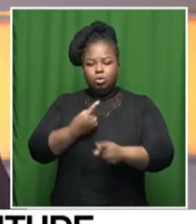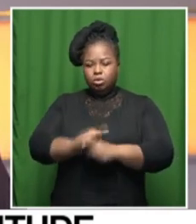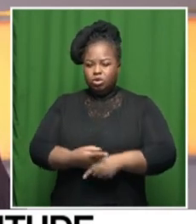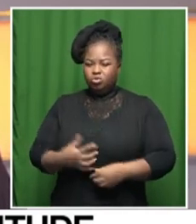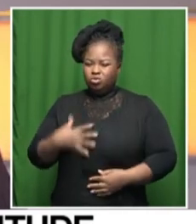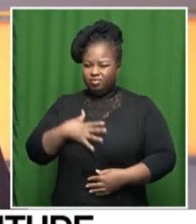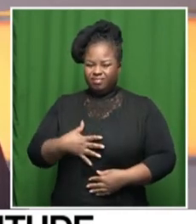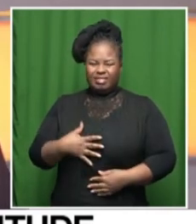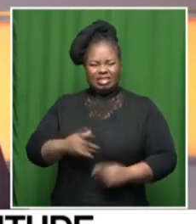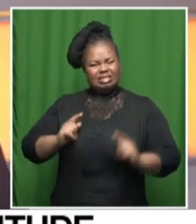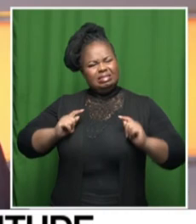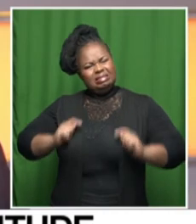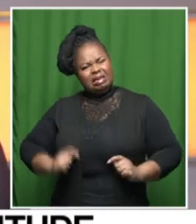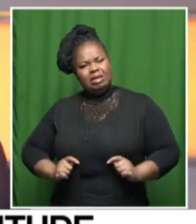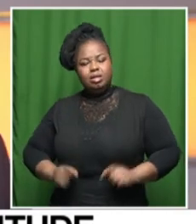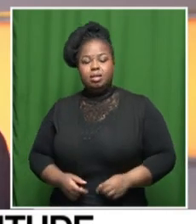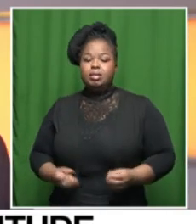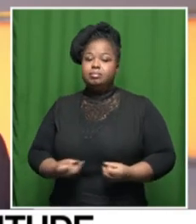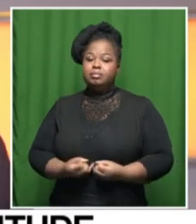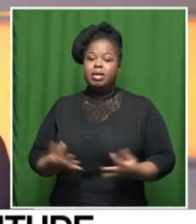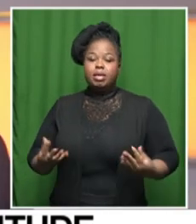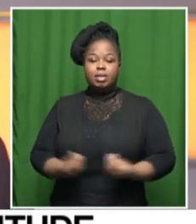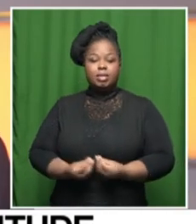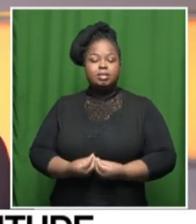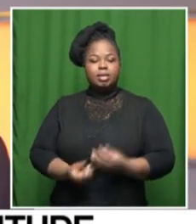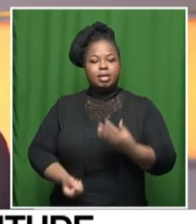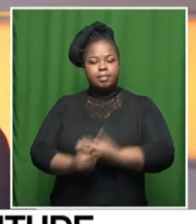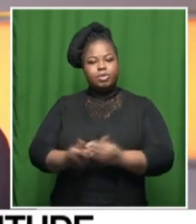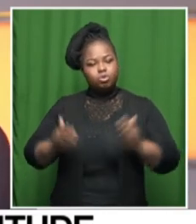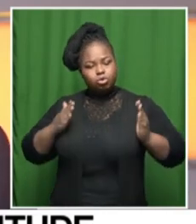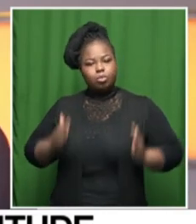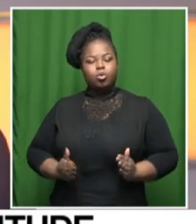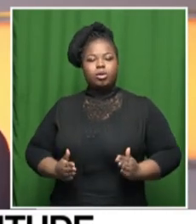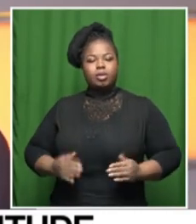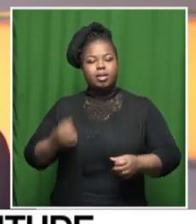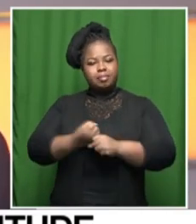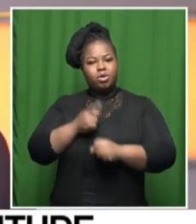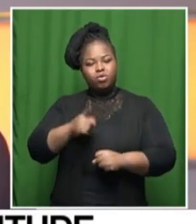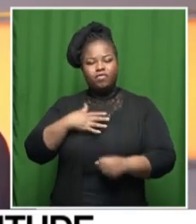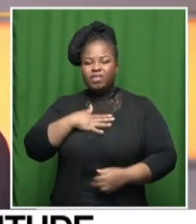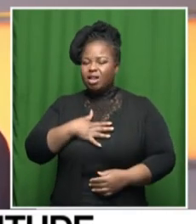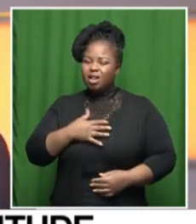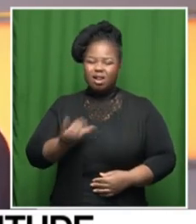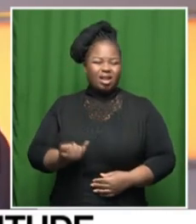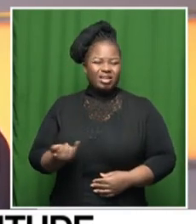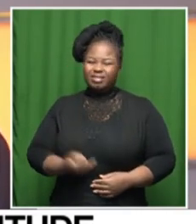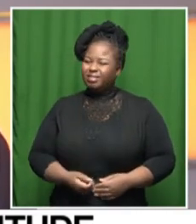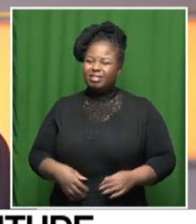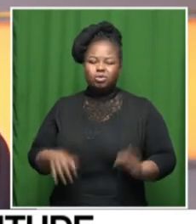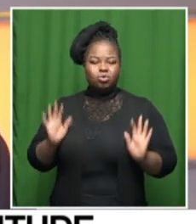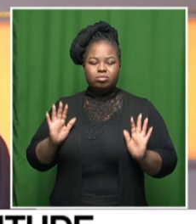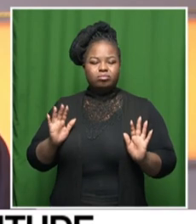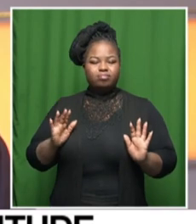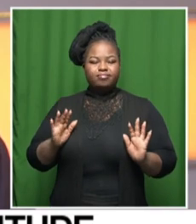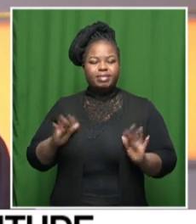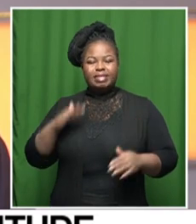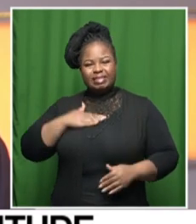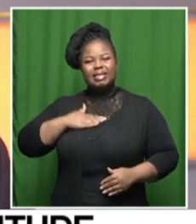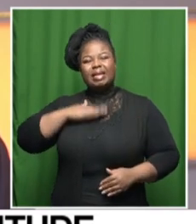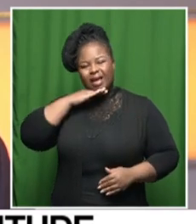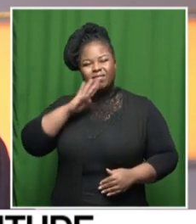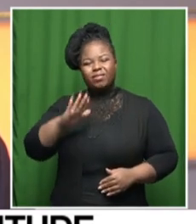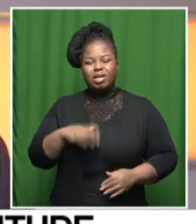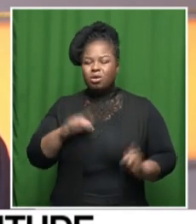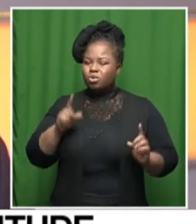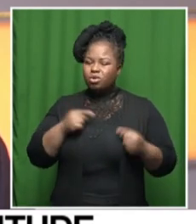You feel fatigued. There's a lot of things that happen to your body that make you feel like you can no longer take it anymore, that you can no